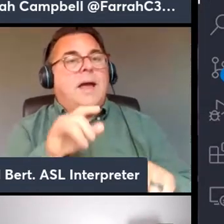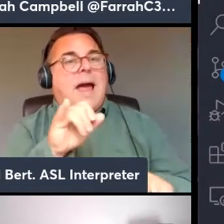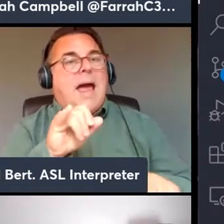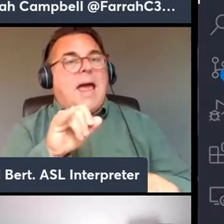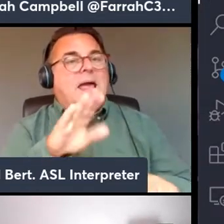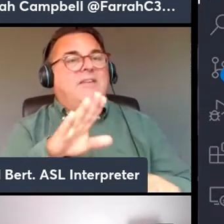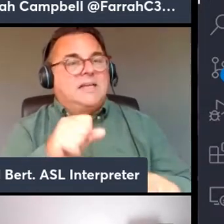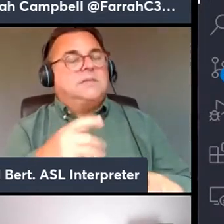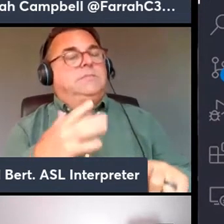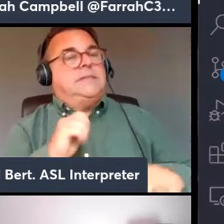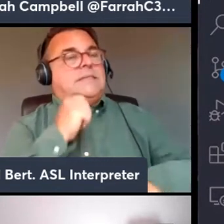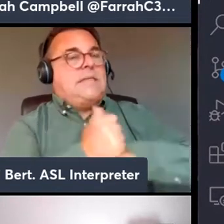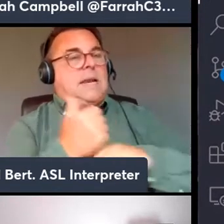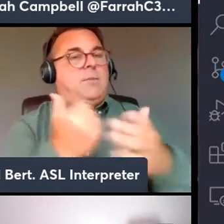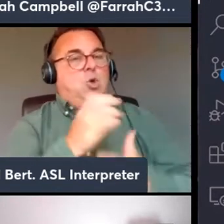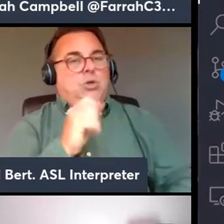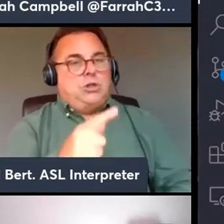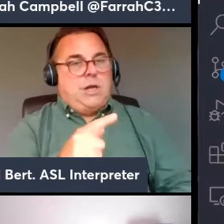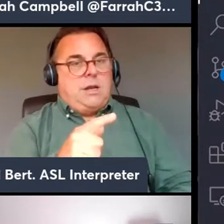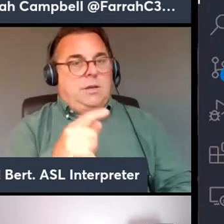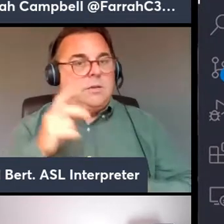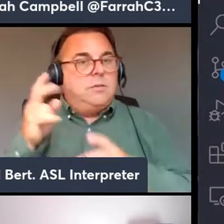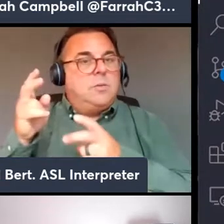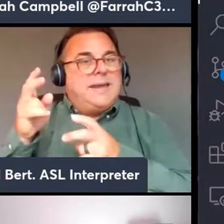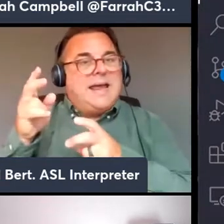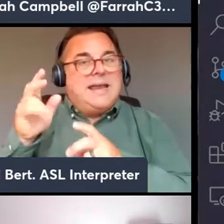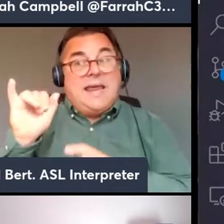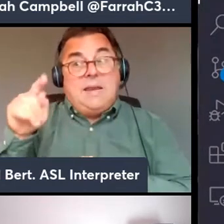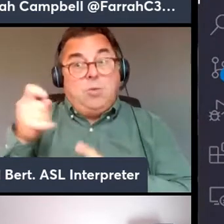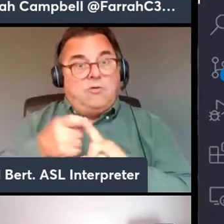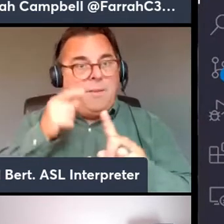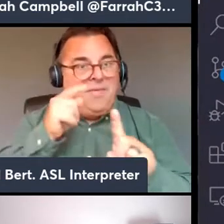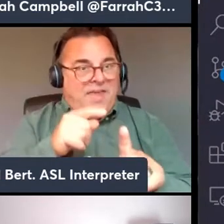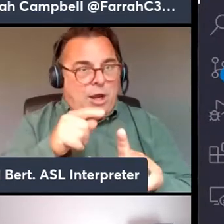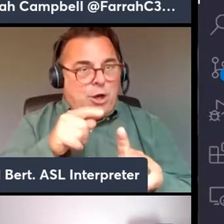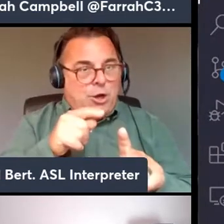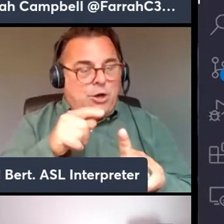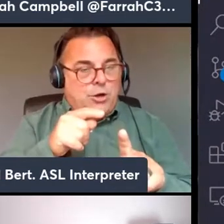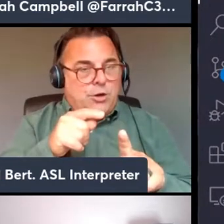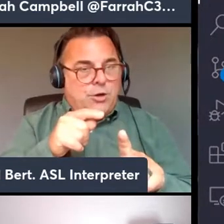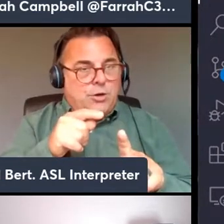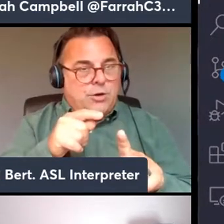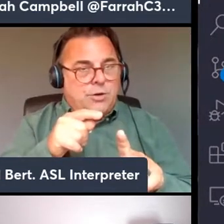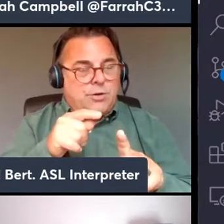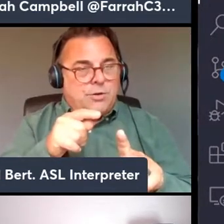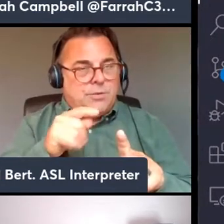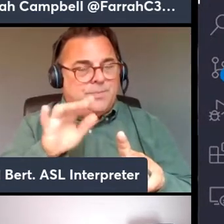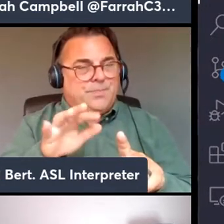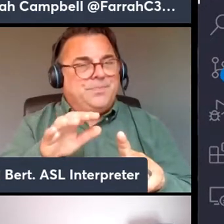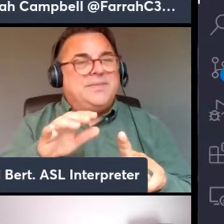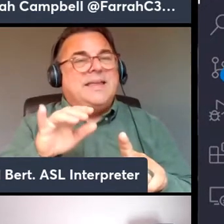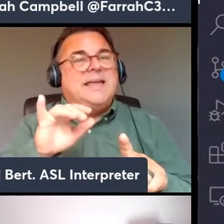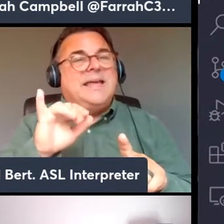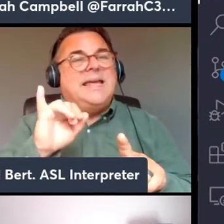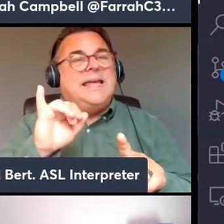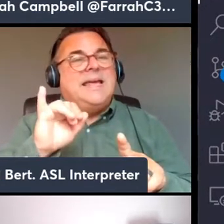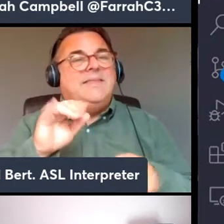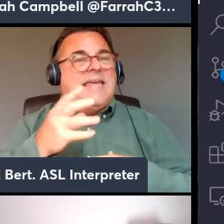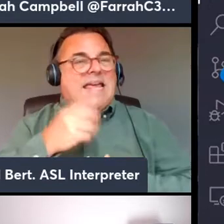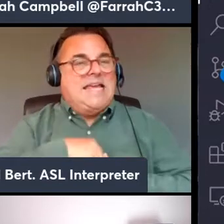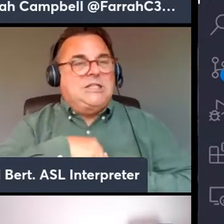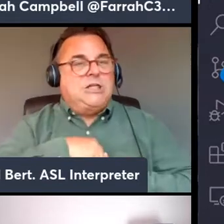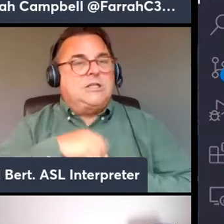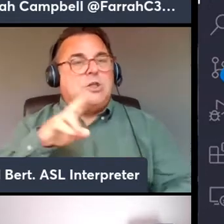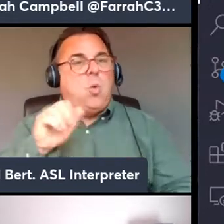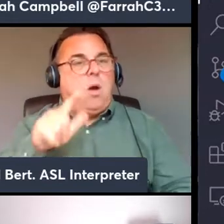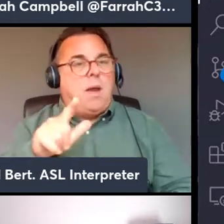I need a new channel. Yeah. We get the input from that channel, which is this the ingest URL and then the